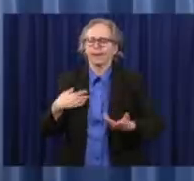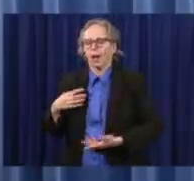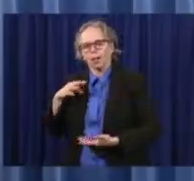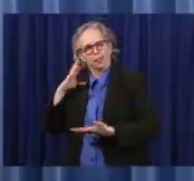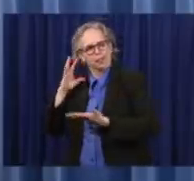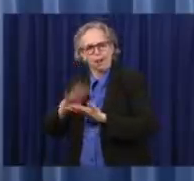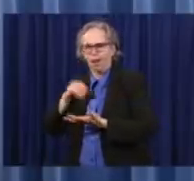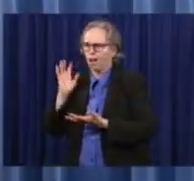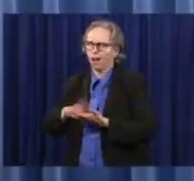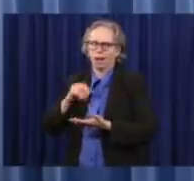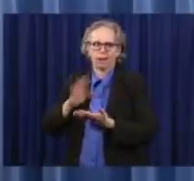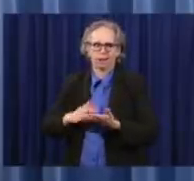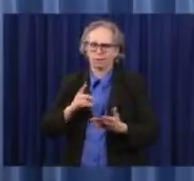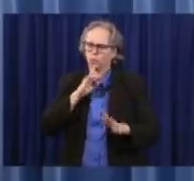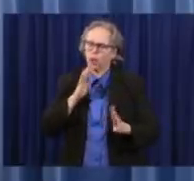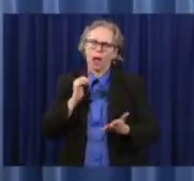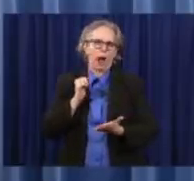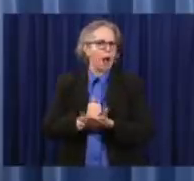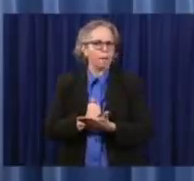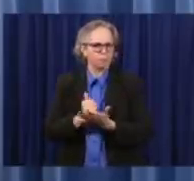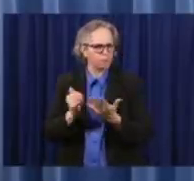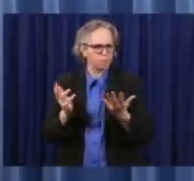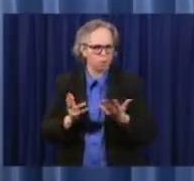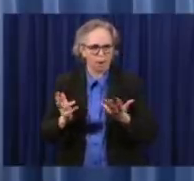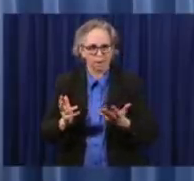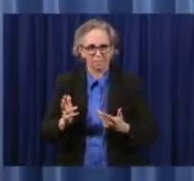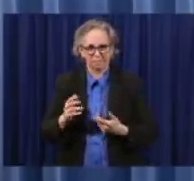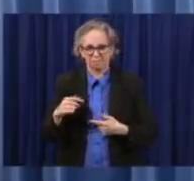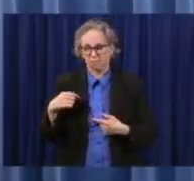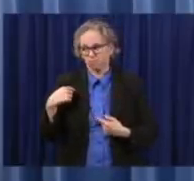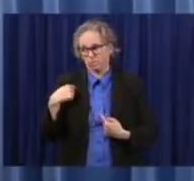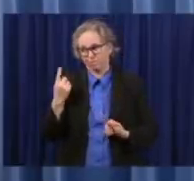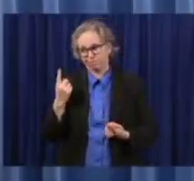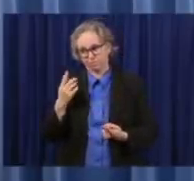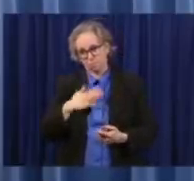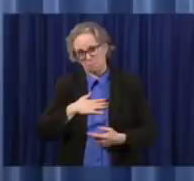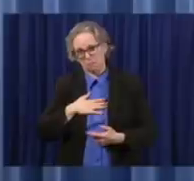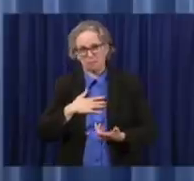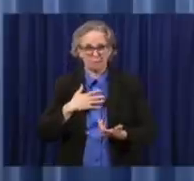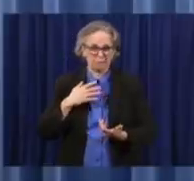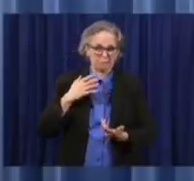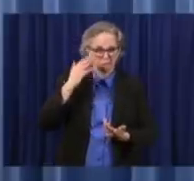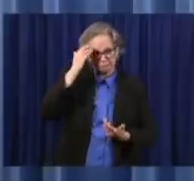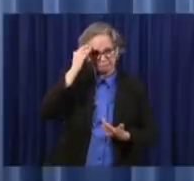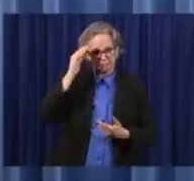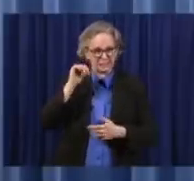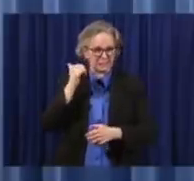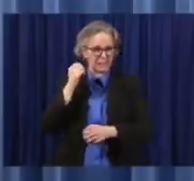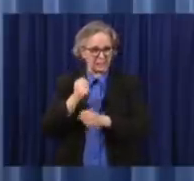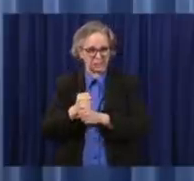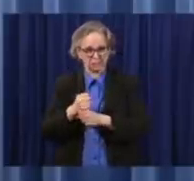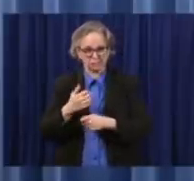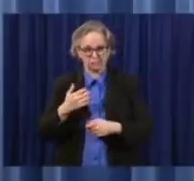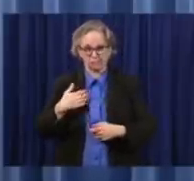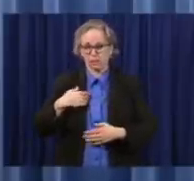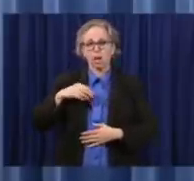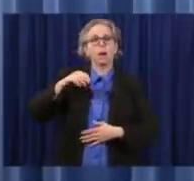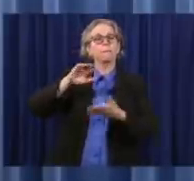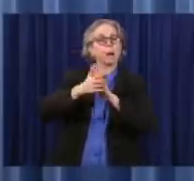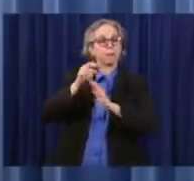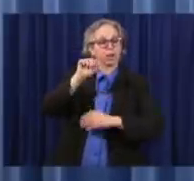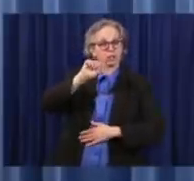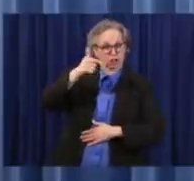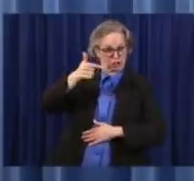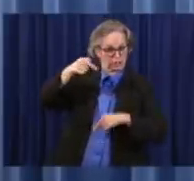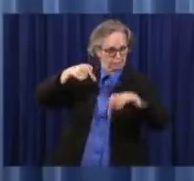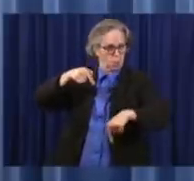helpful for almost the last decade, starting when I became Attorney General of Ohio. And that